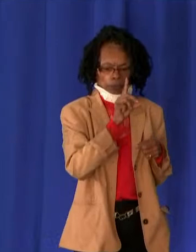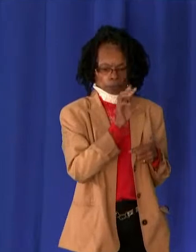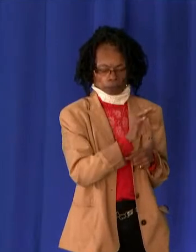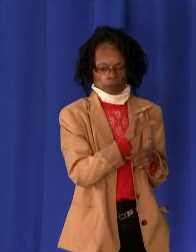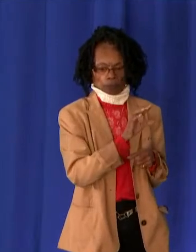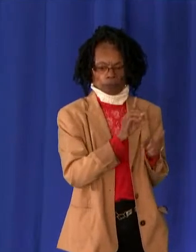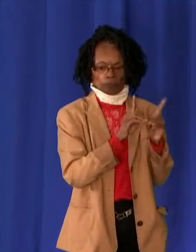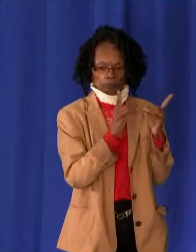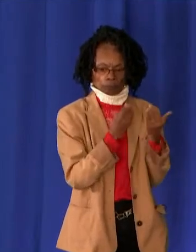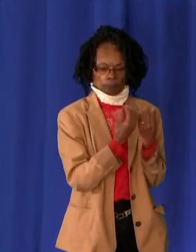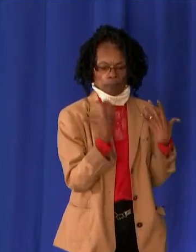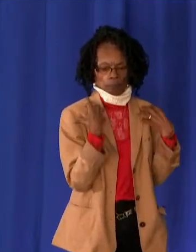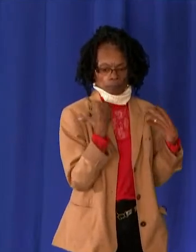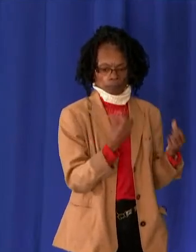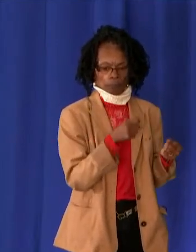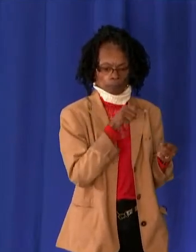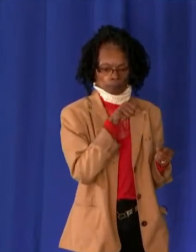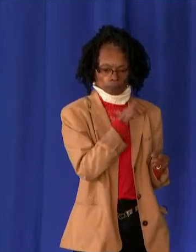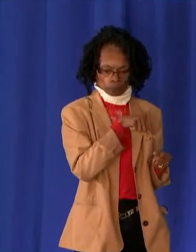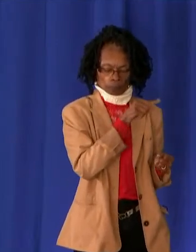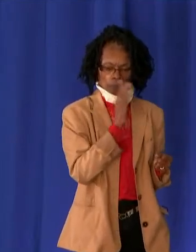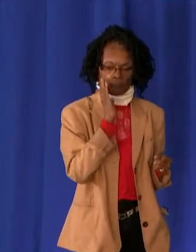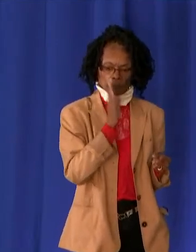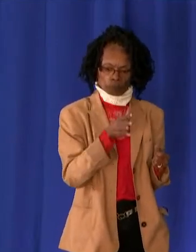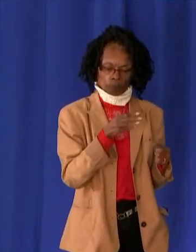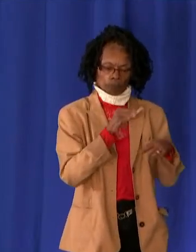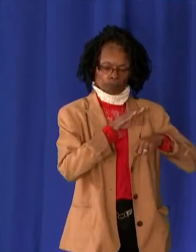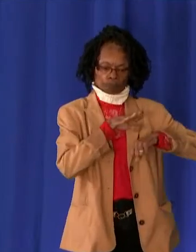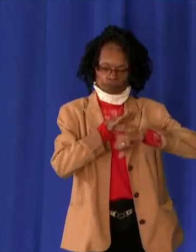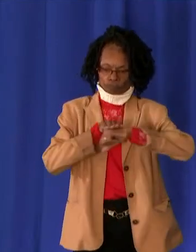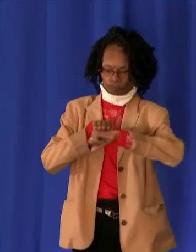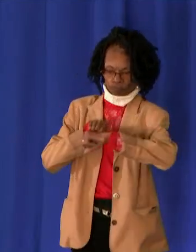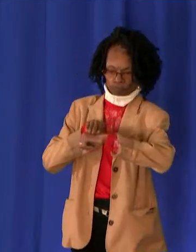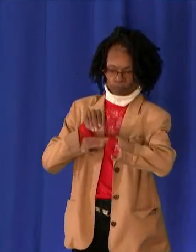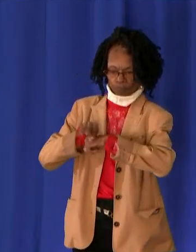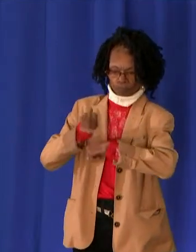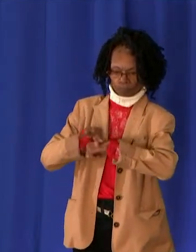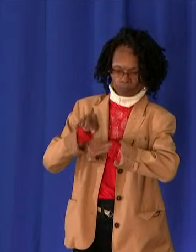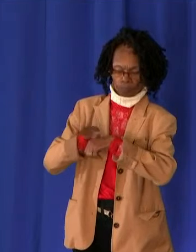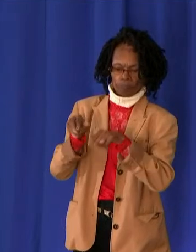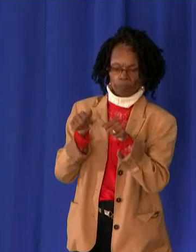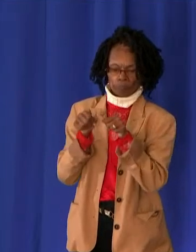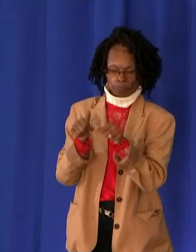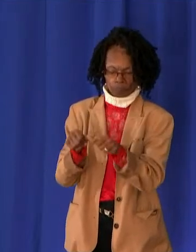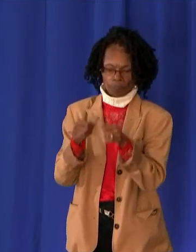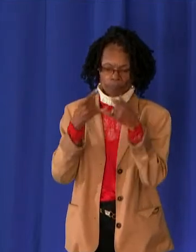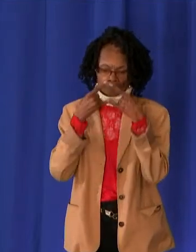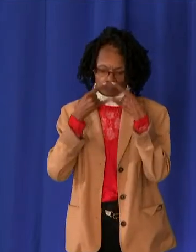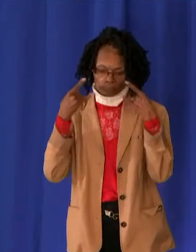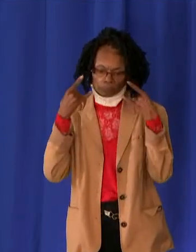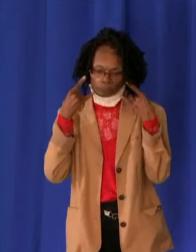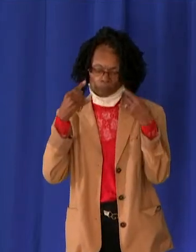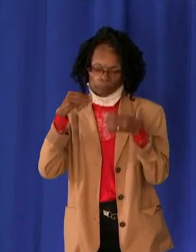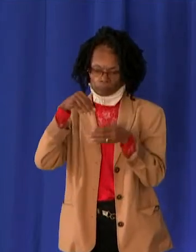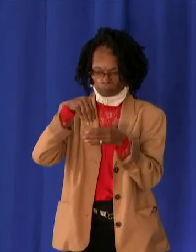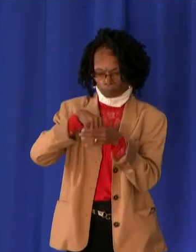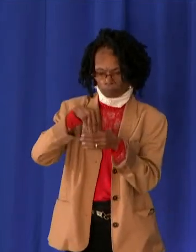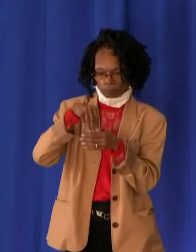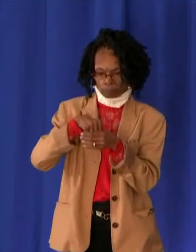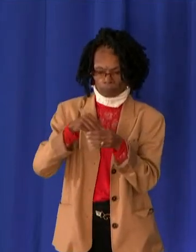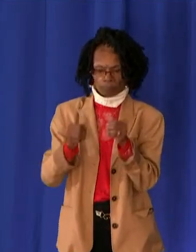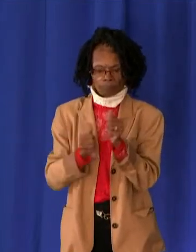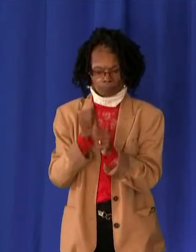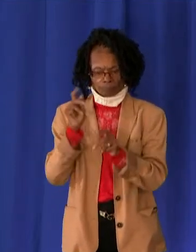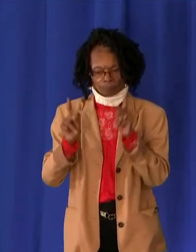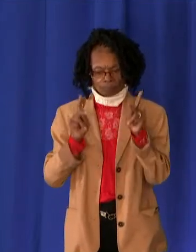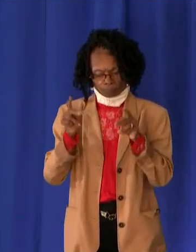Health will continue to recommend through our mask advisory that people continue to wear a mask indoors. The majority of people